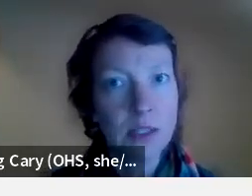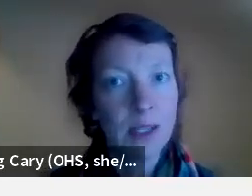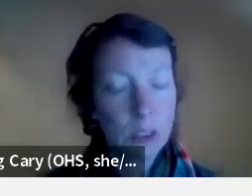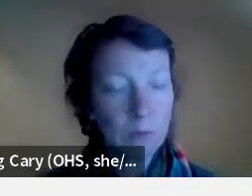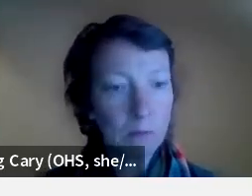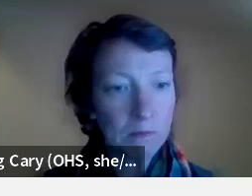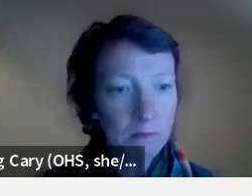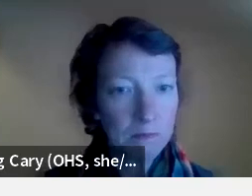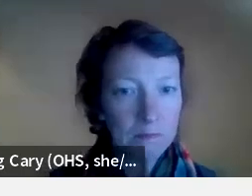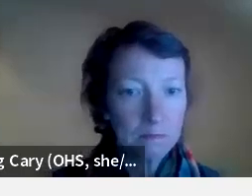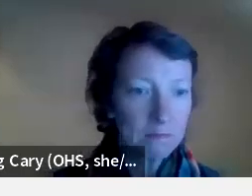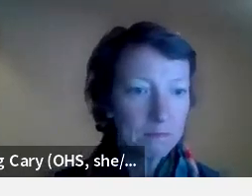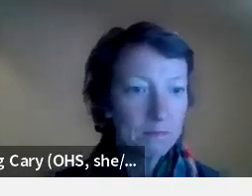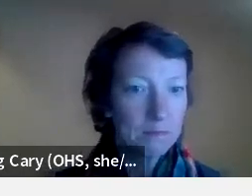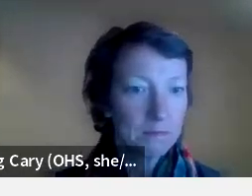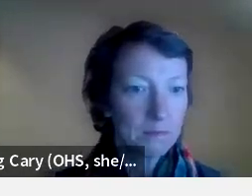end your isolation.